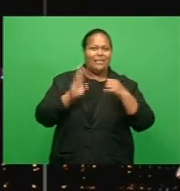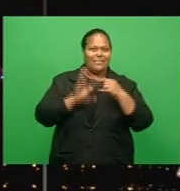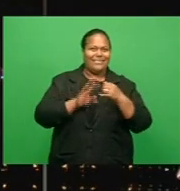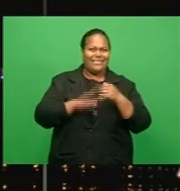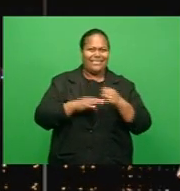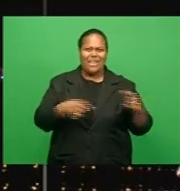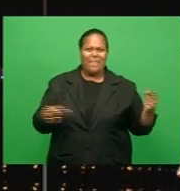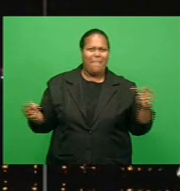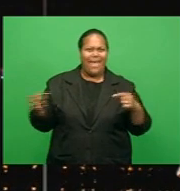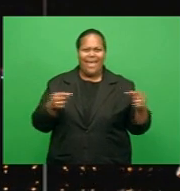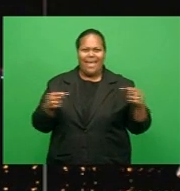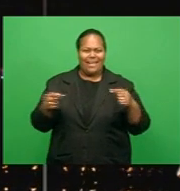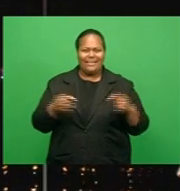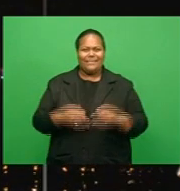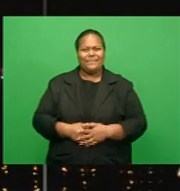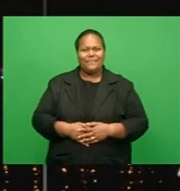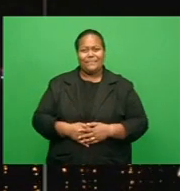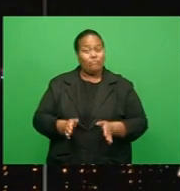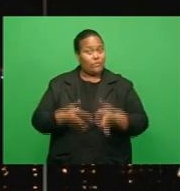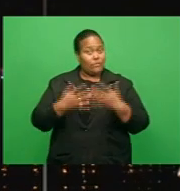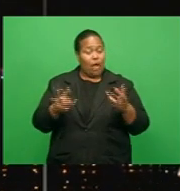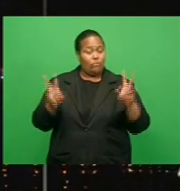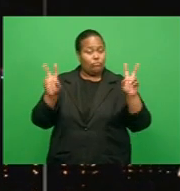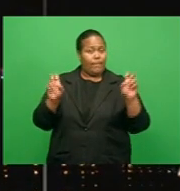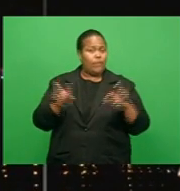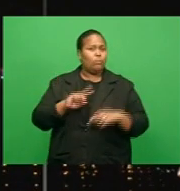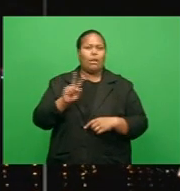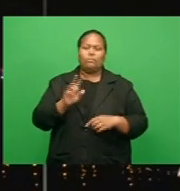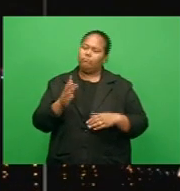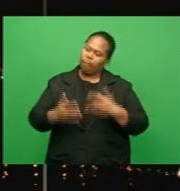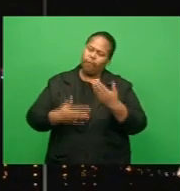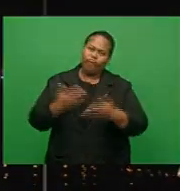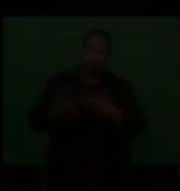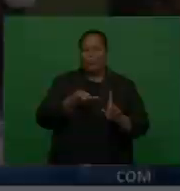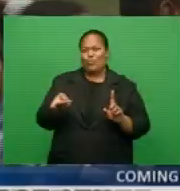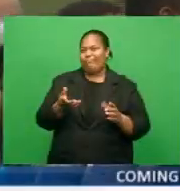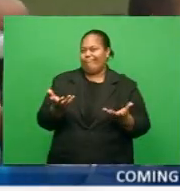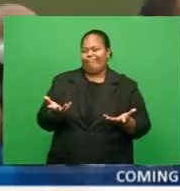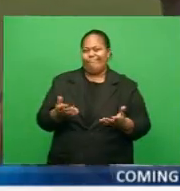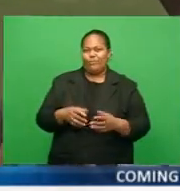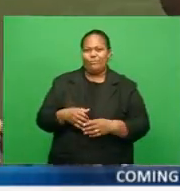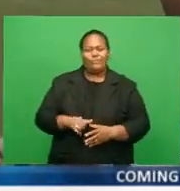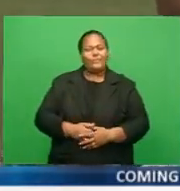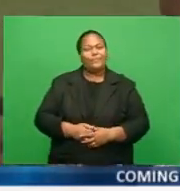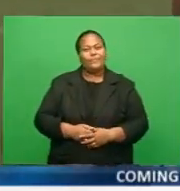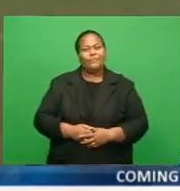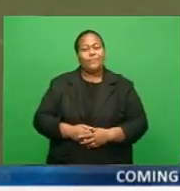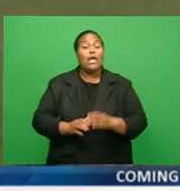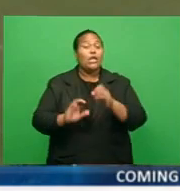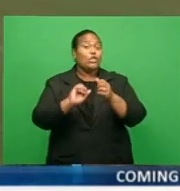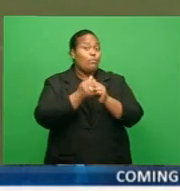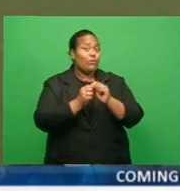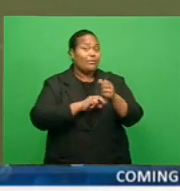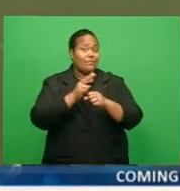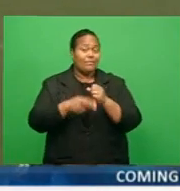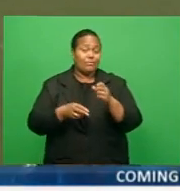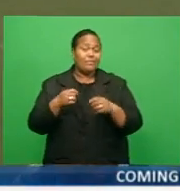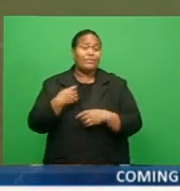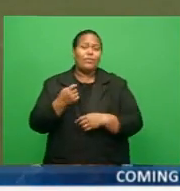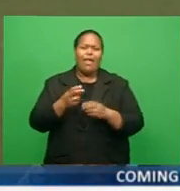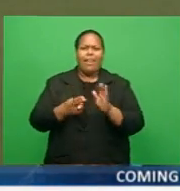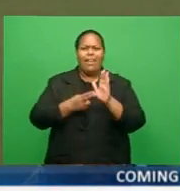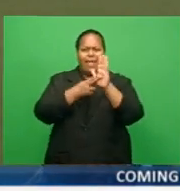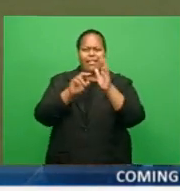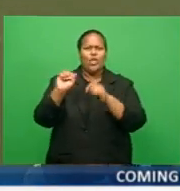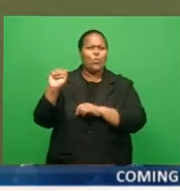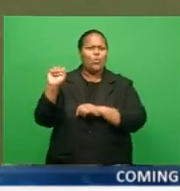mute button. The debate this time around was described as more civilized. Ahead in sports, Nandi wins fair brother.